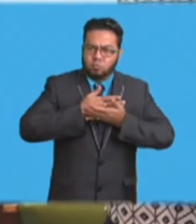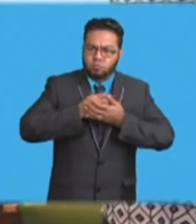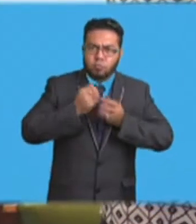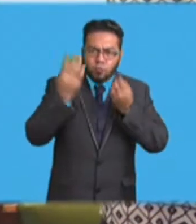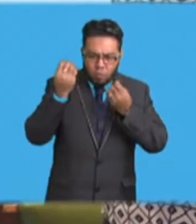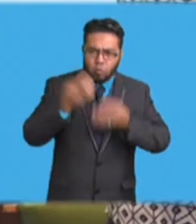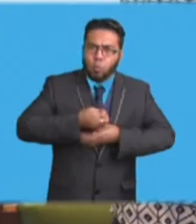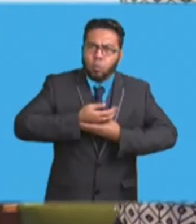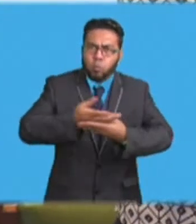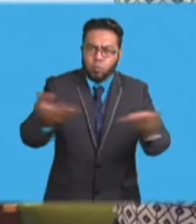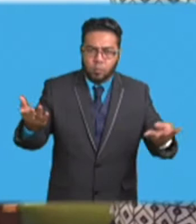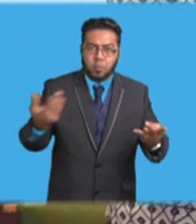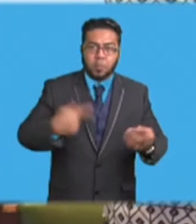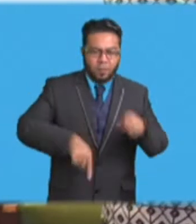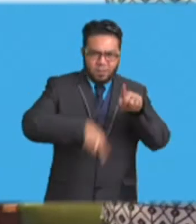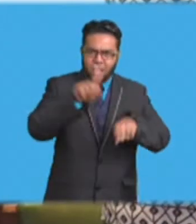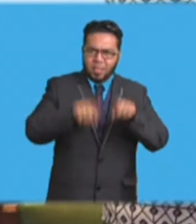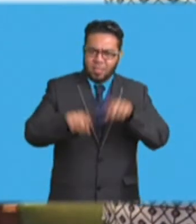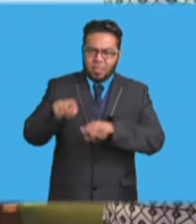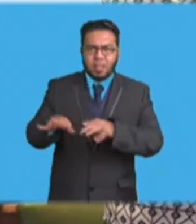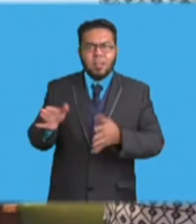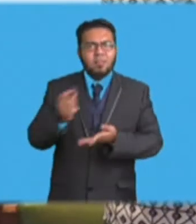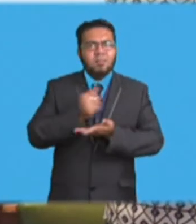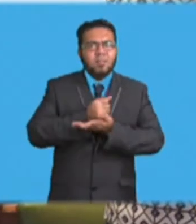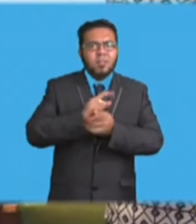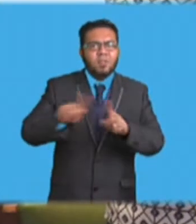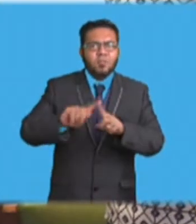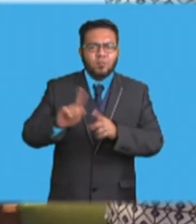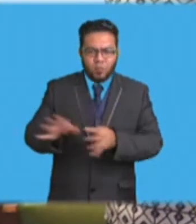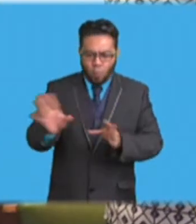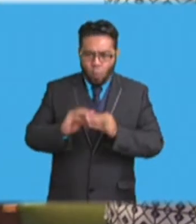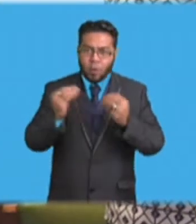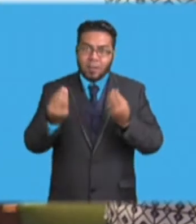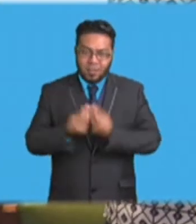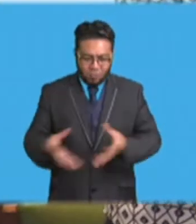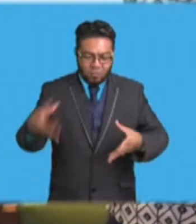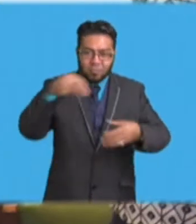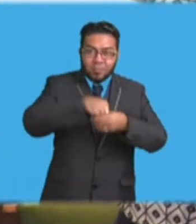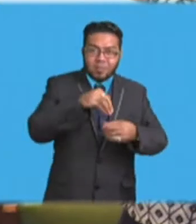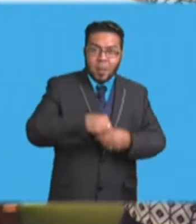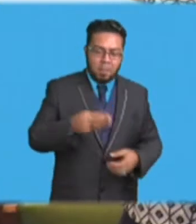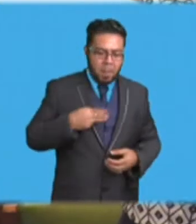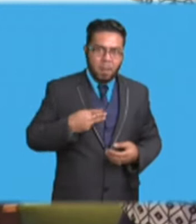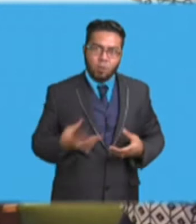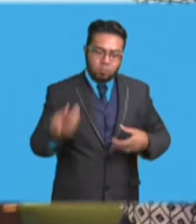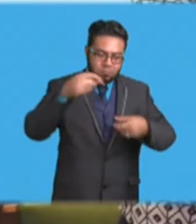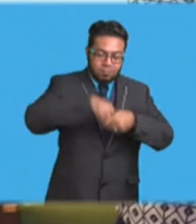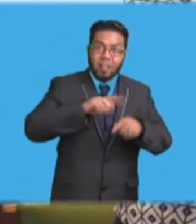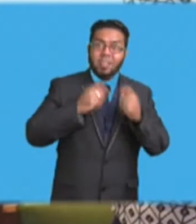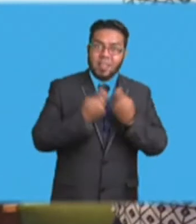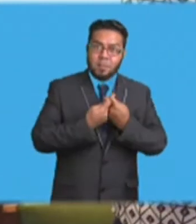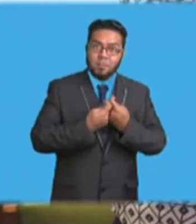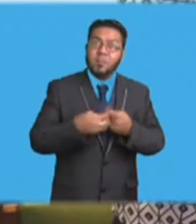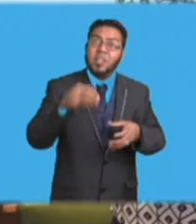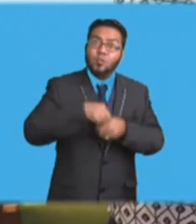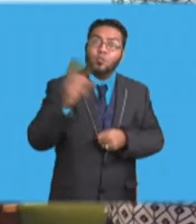of institutions that are members of the key REACH core team. These include the Legal Aid